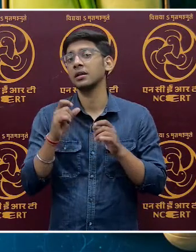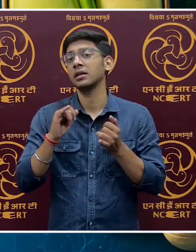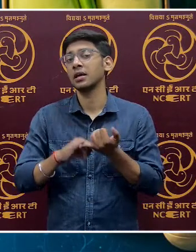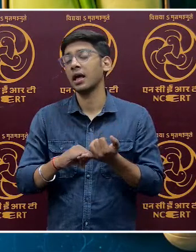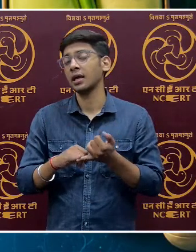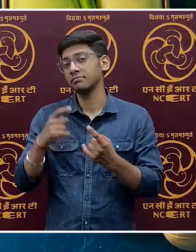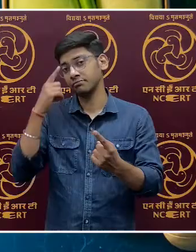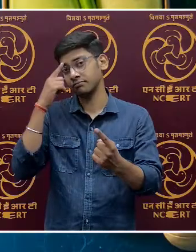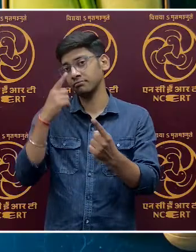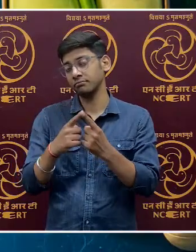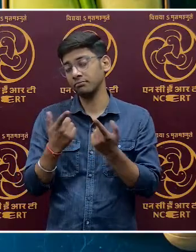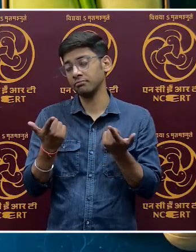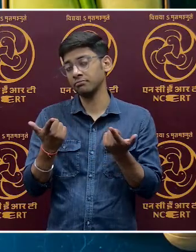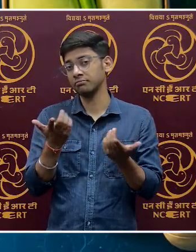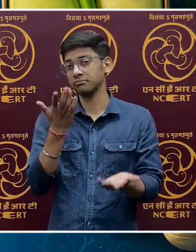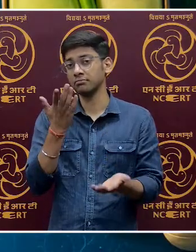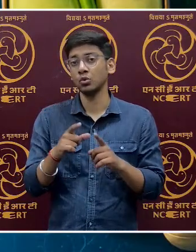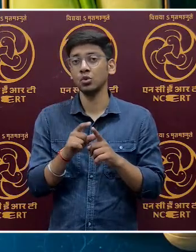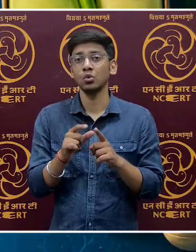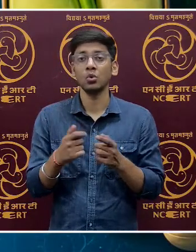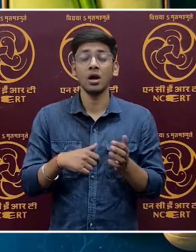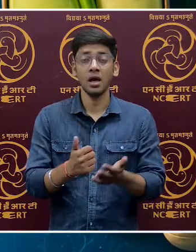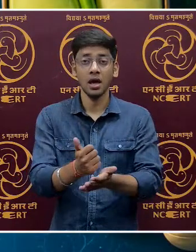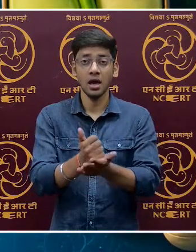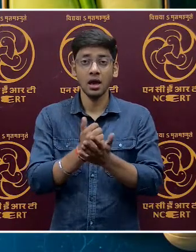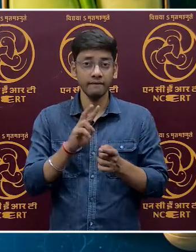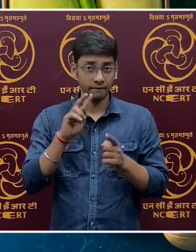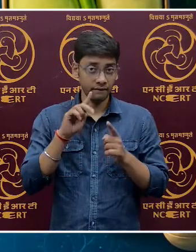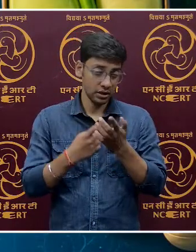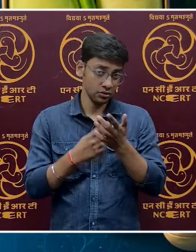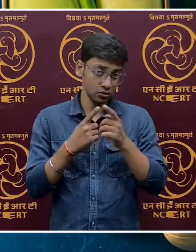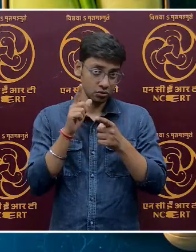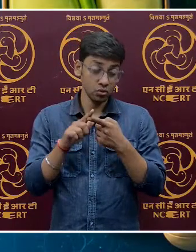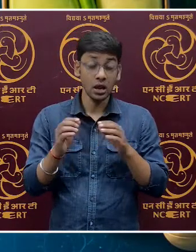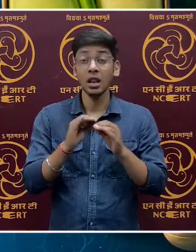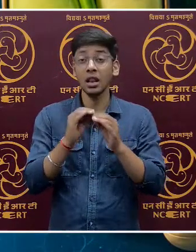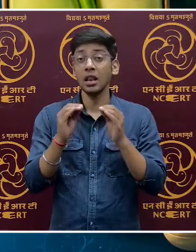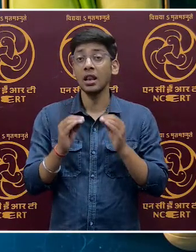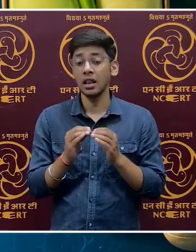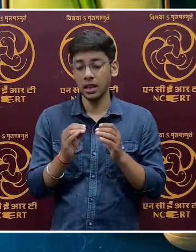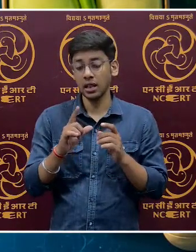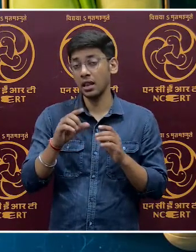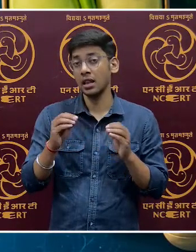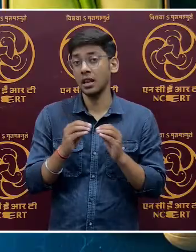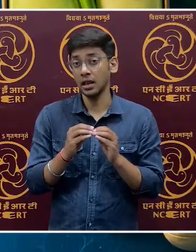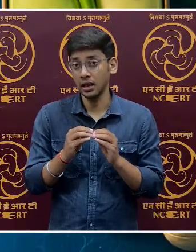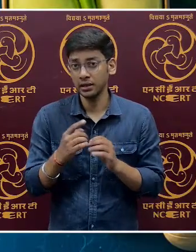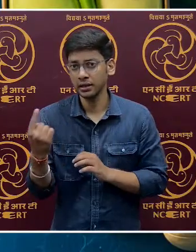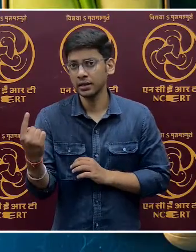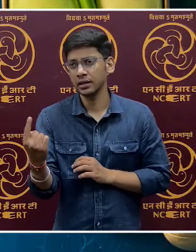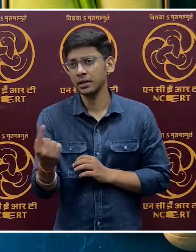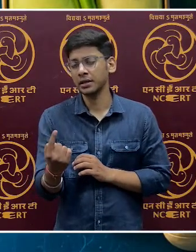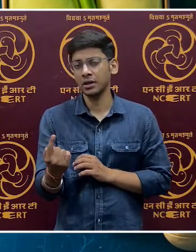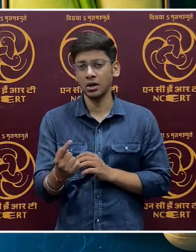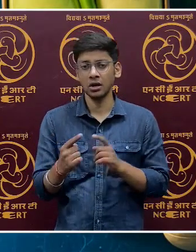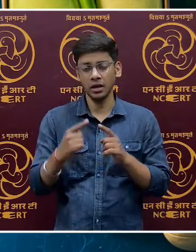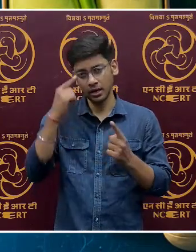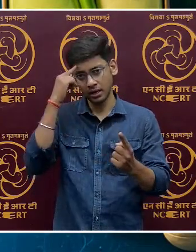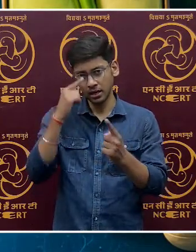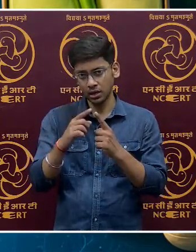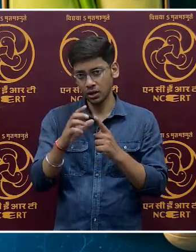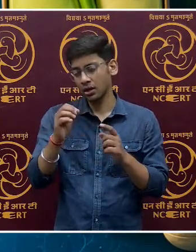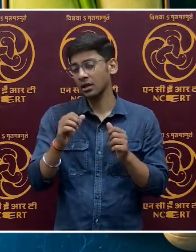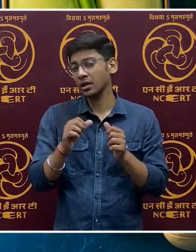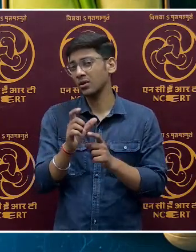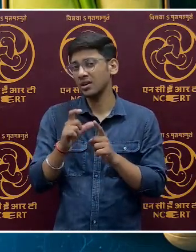and that what it can be done with the help of the virtual lab. Second thing, it is not only for the target audience of